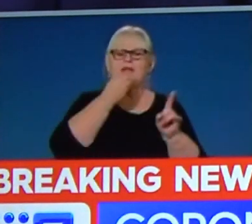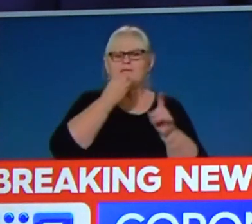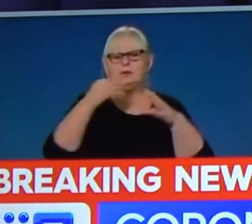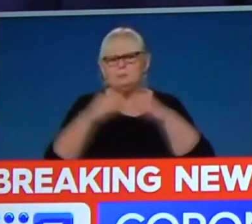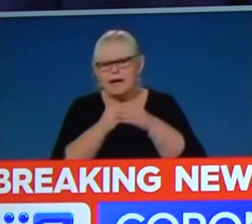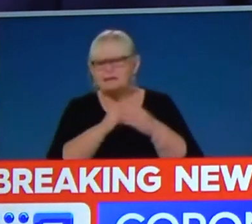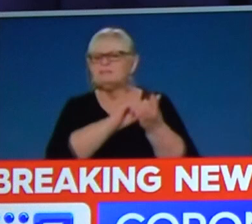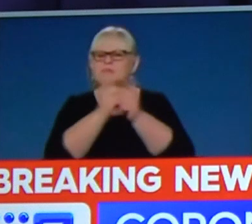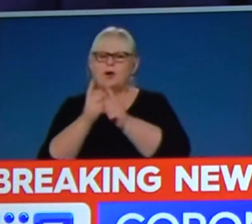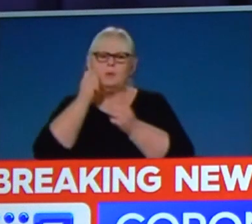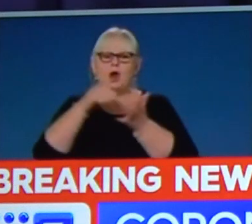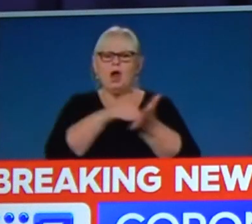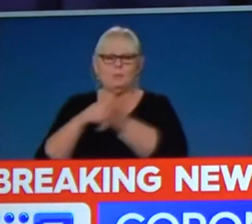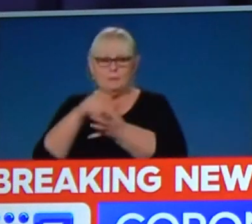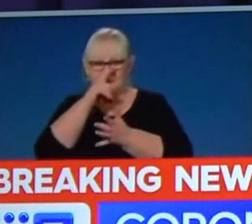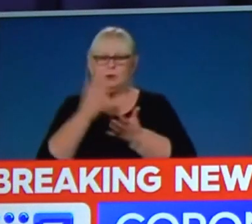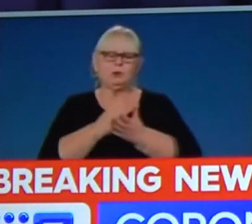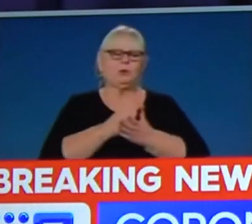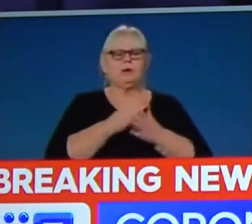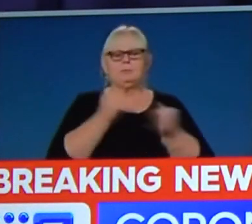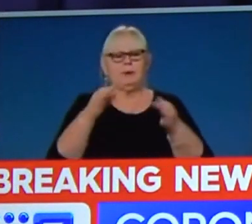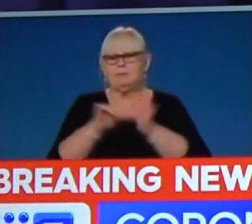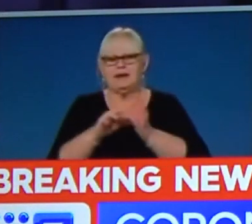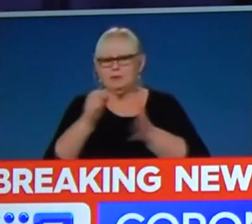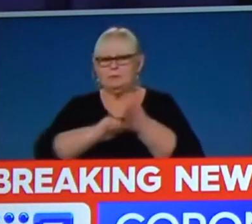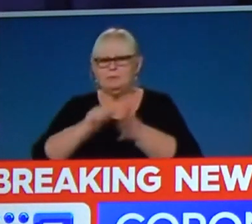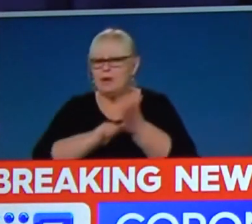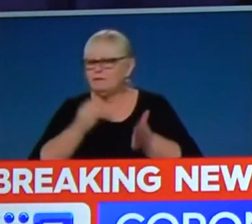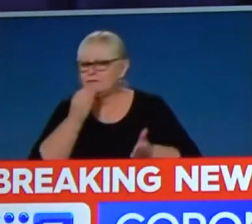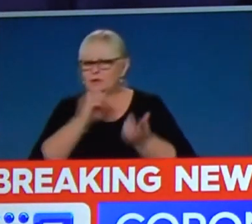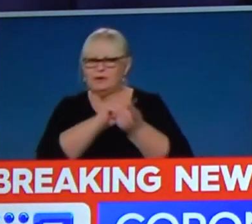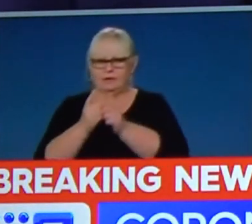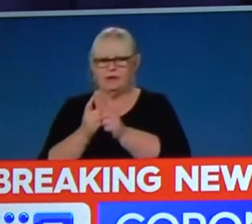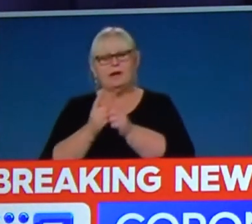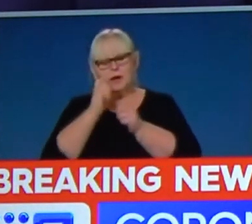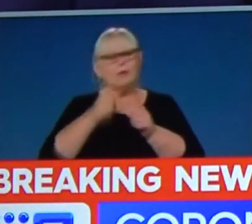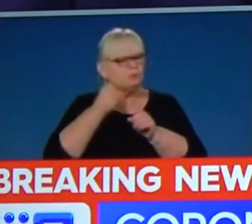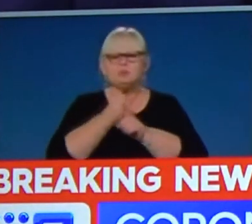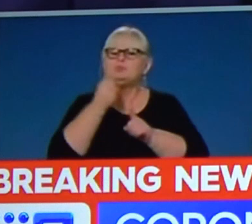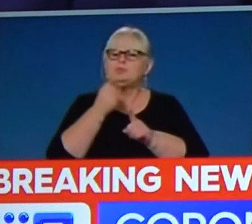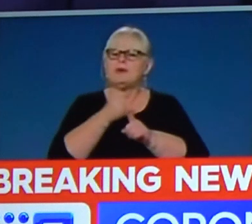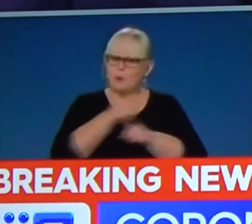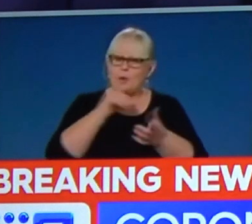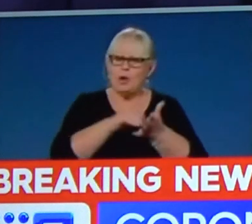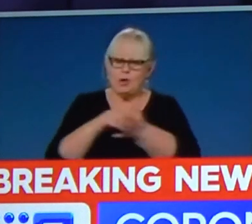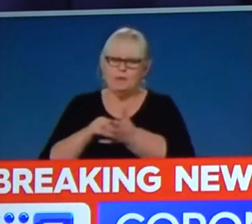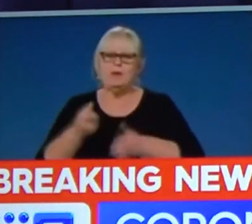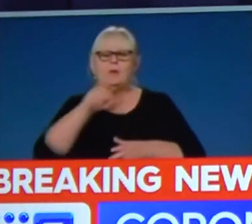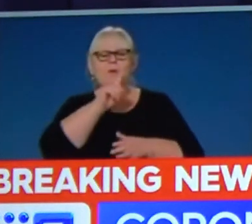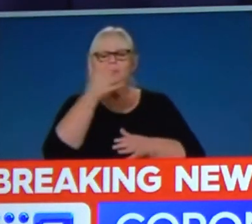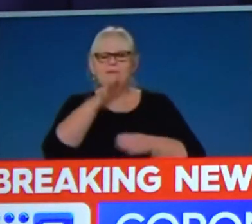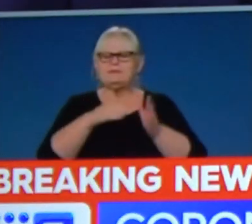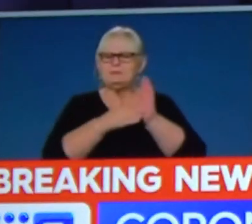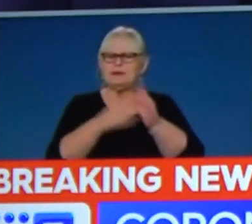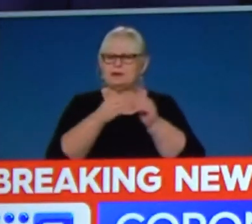others that are going to be helping people in great need as this economic crisis hits hard. $150 million